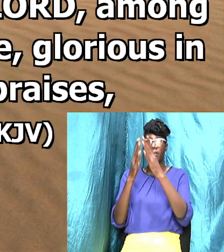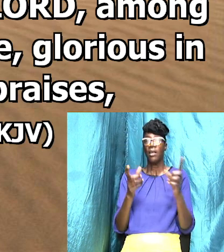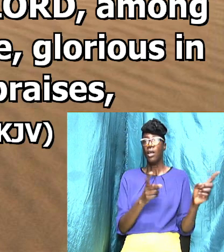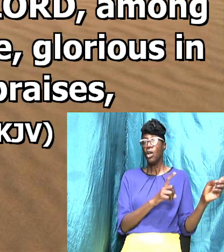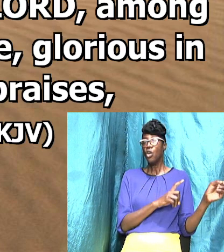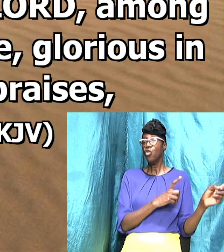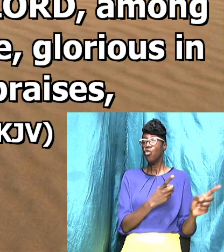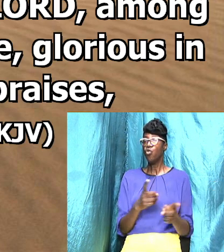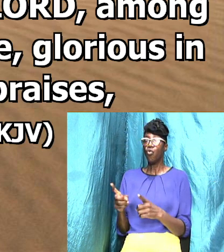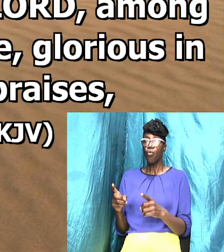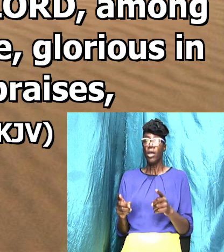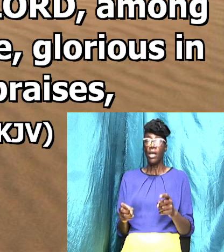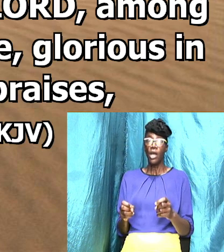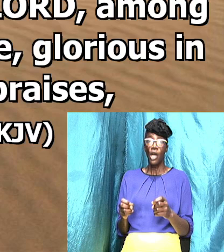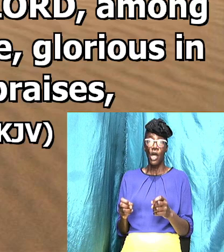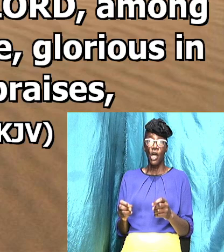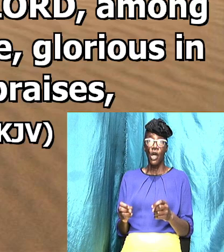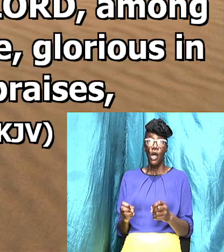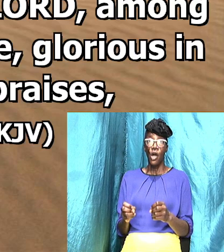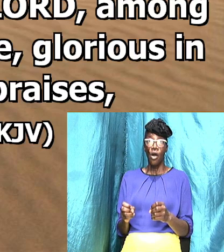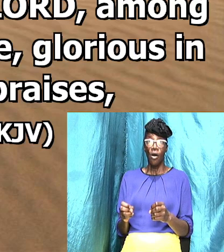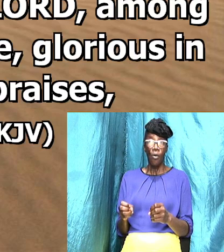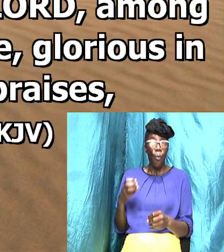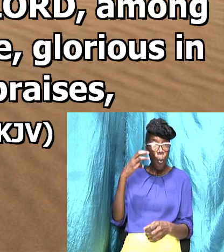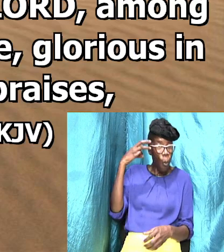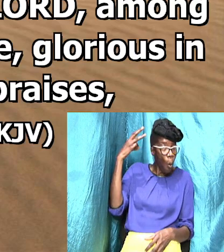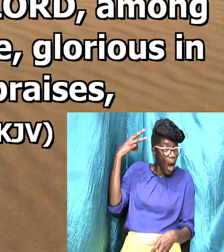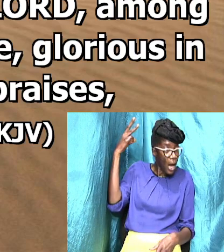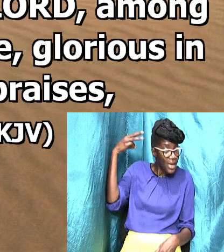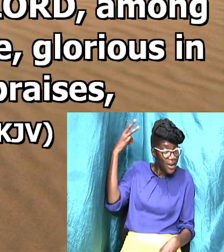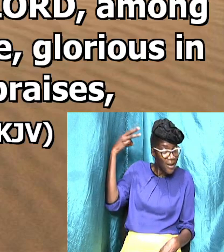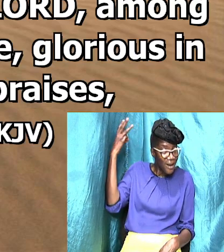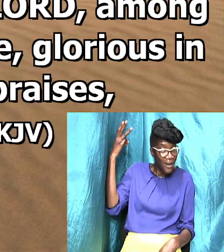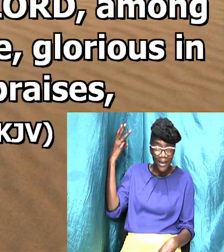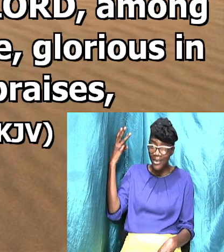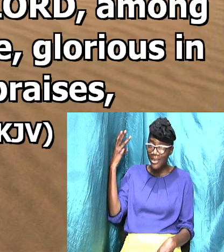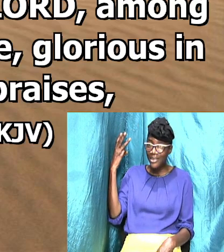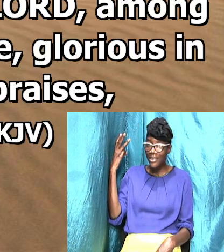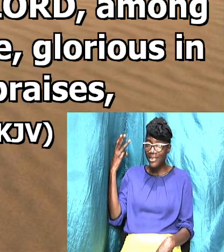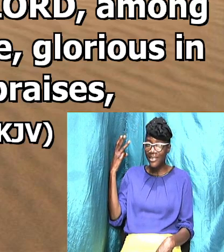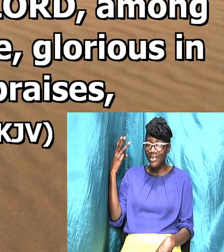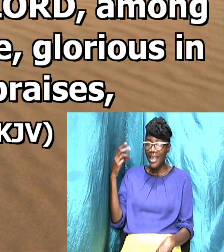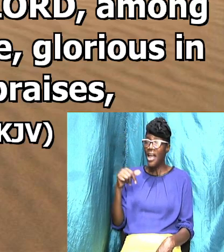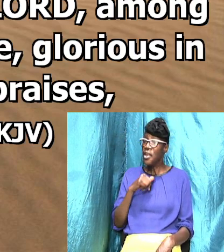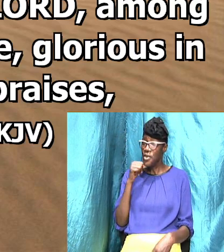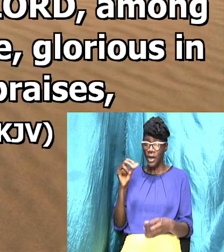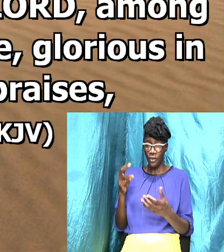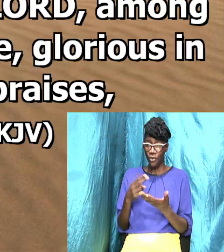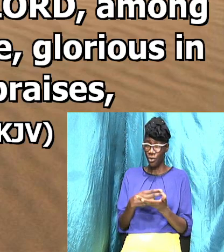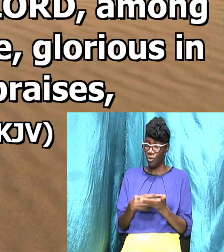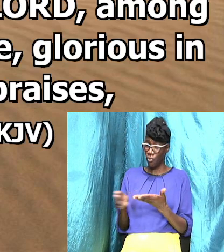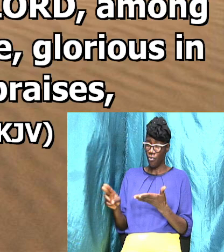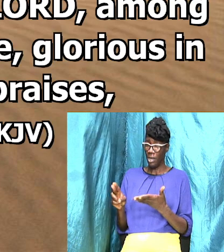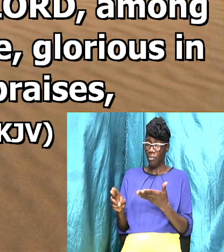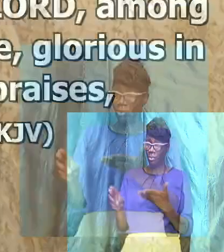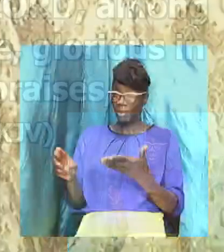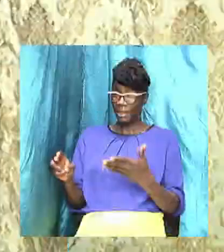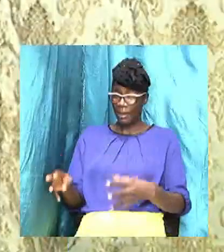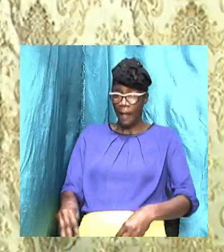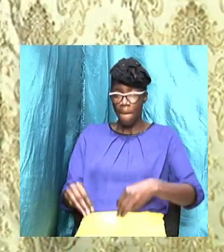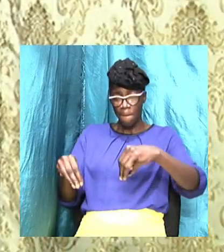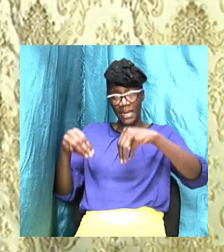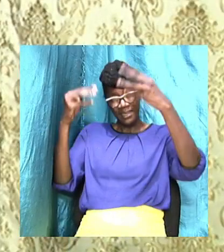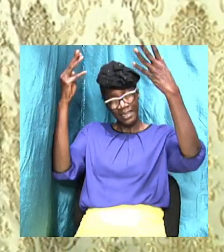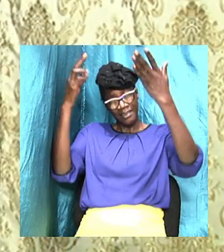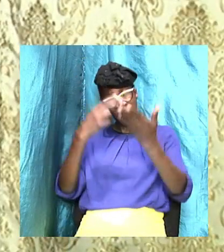doing wonders. He's not just holy, you know, but he's majestic in holiness.